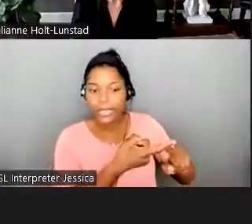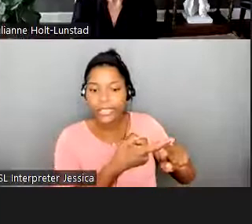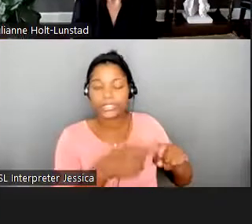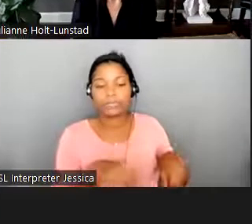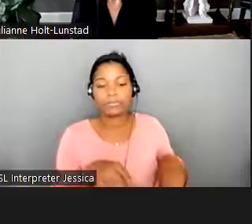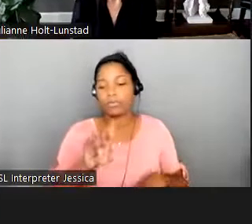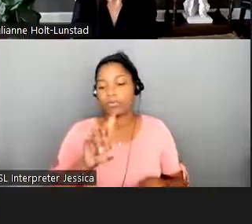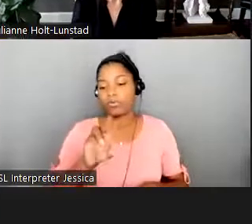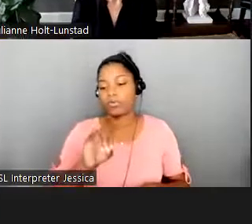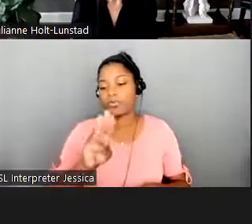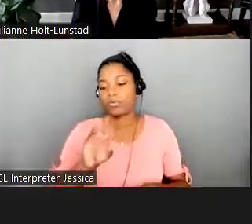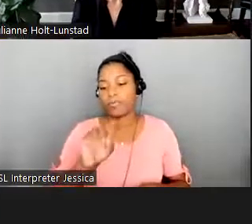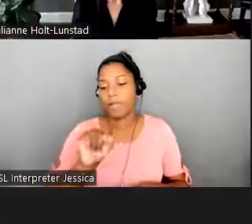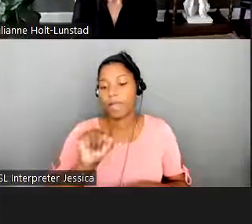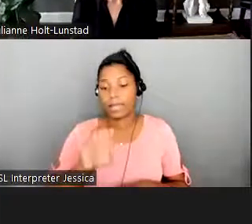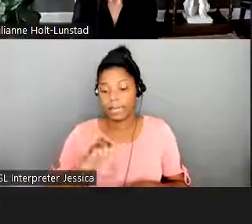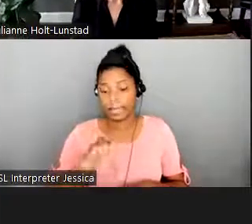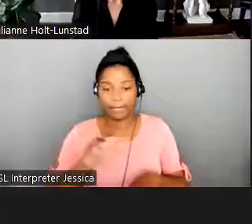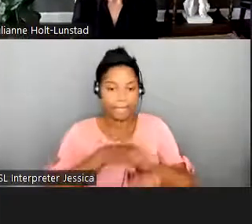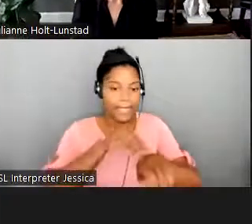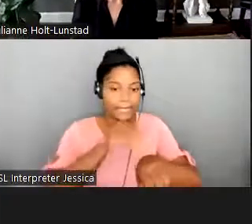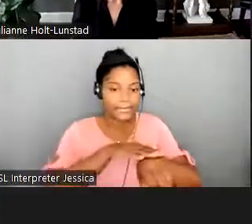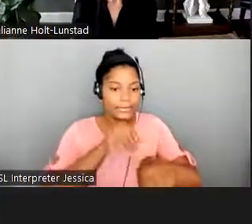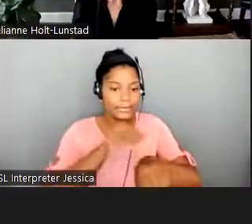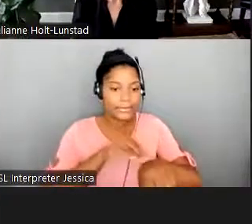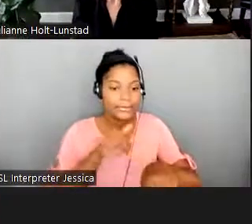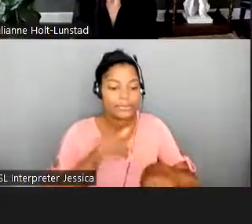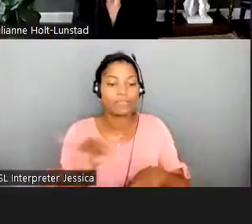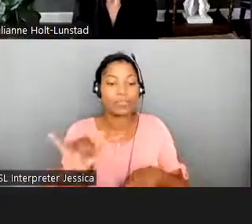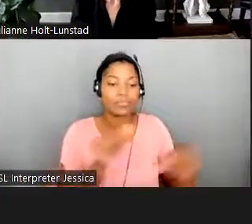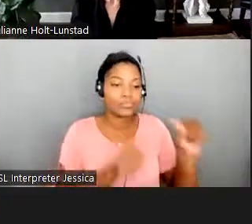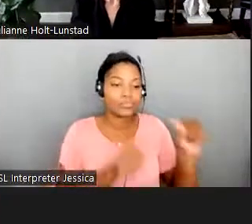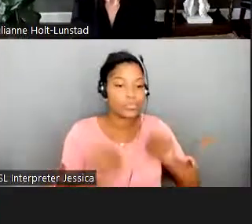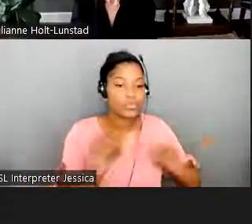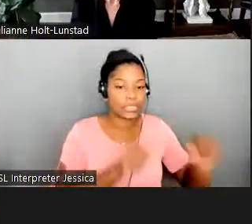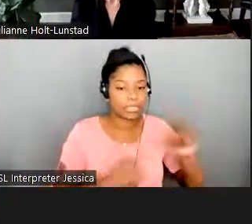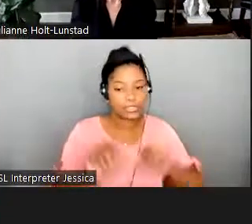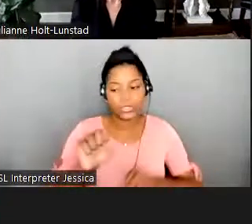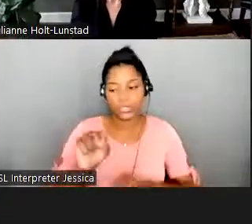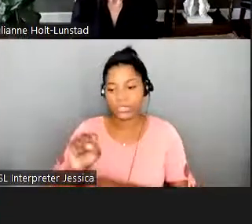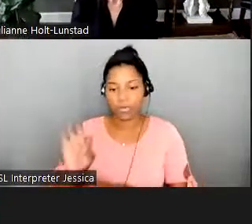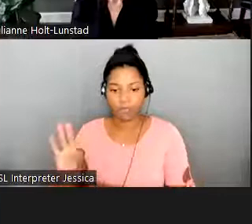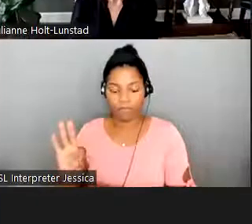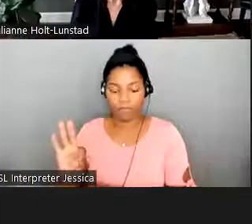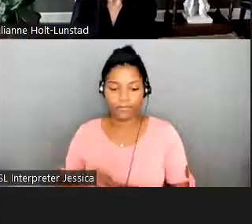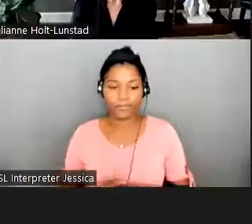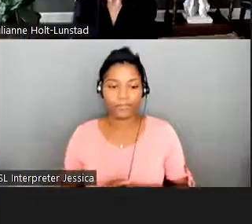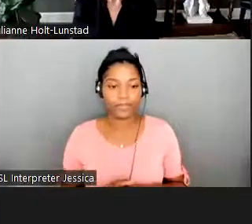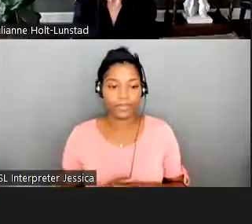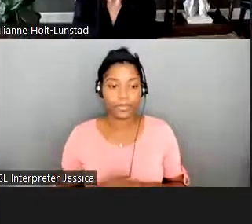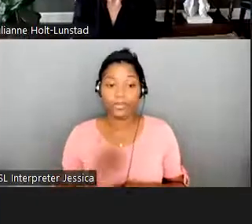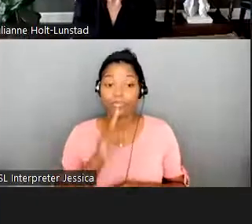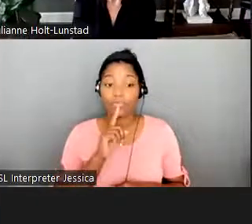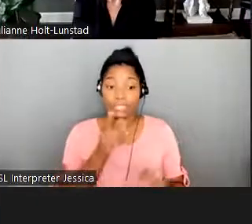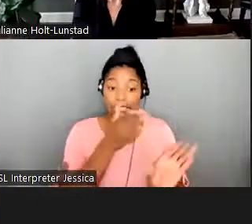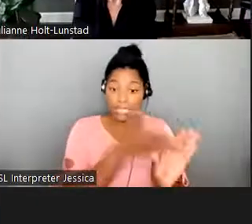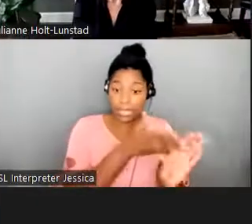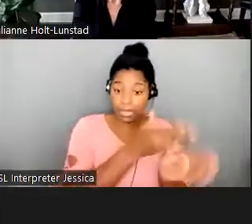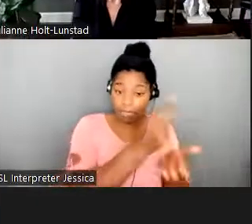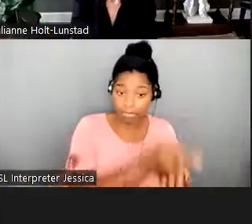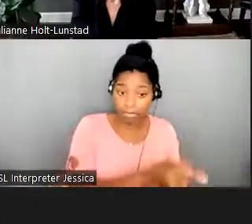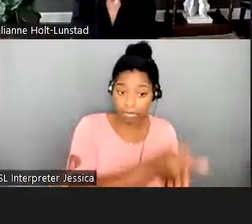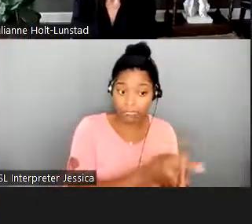software. And what they found was that the psychological therapies, in particular mindfulness, was shown to be